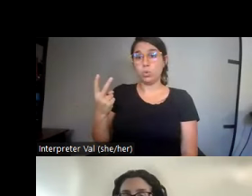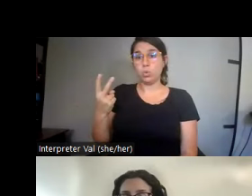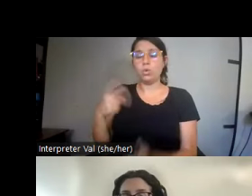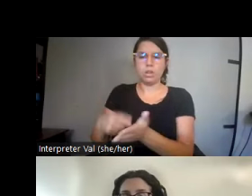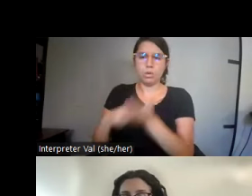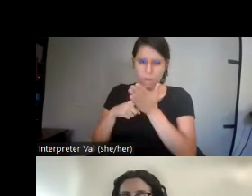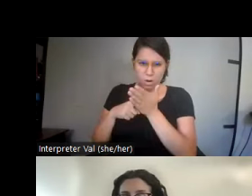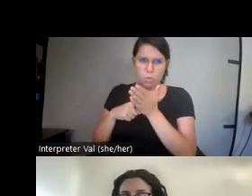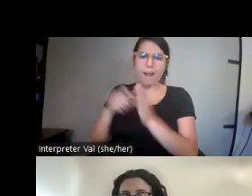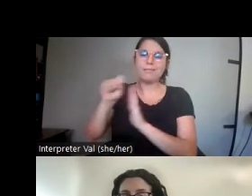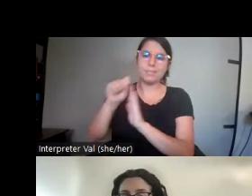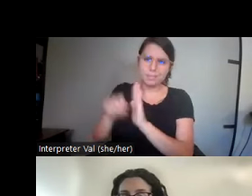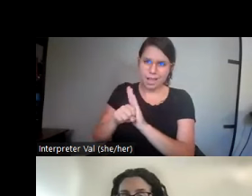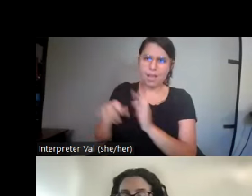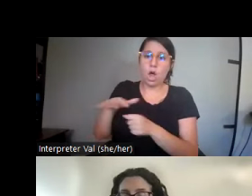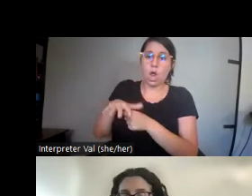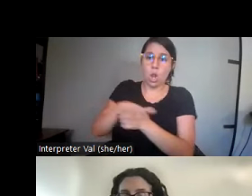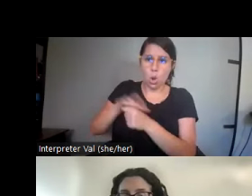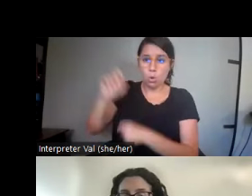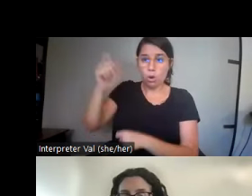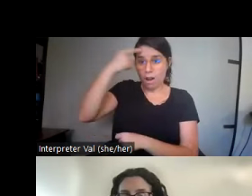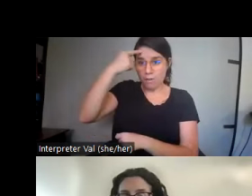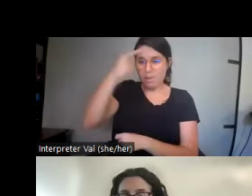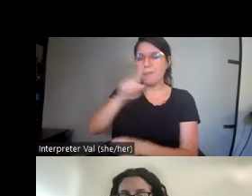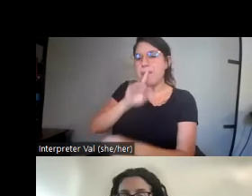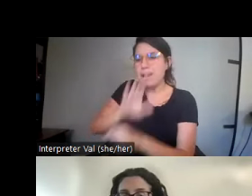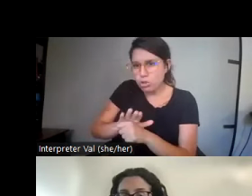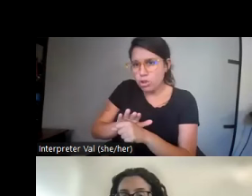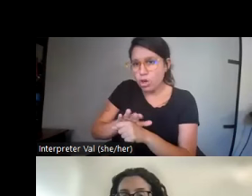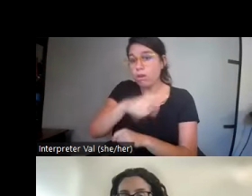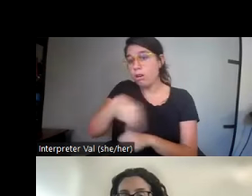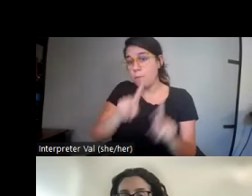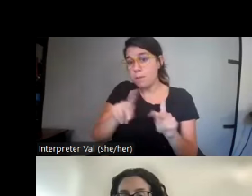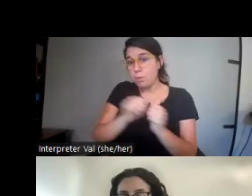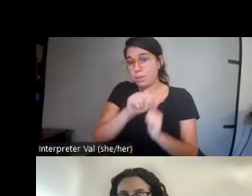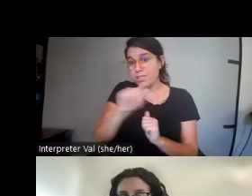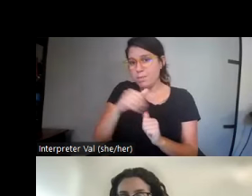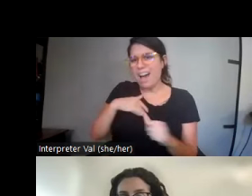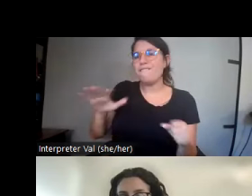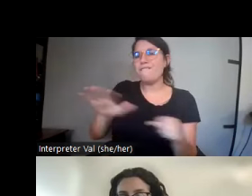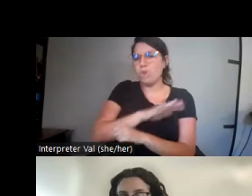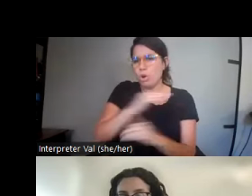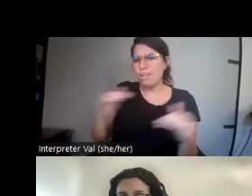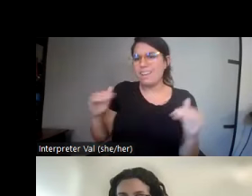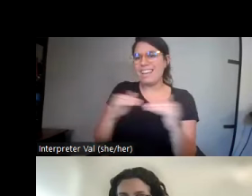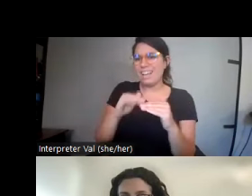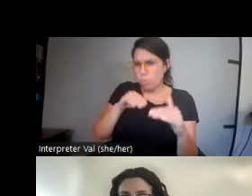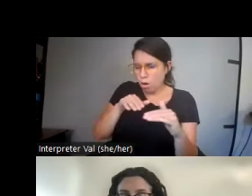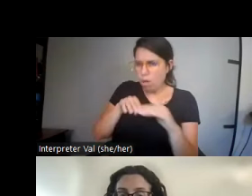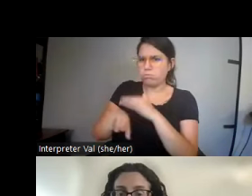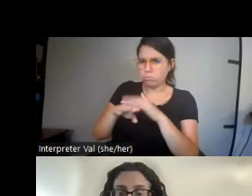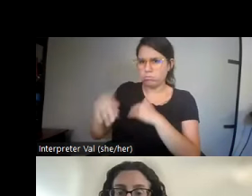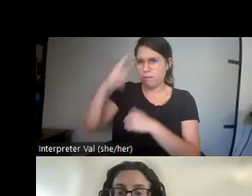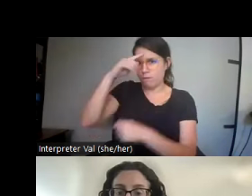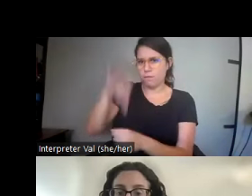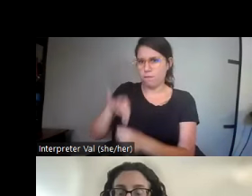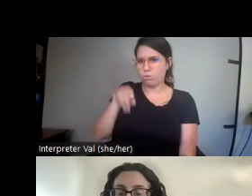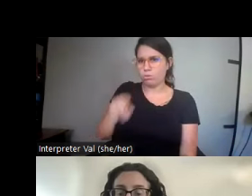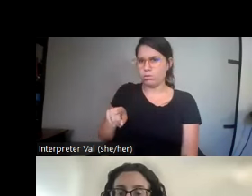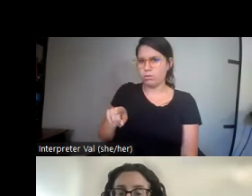and local governments to ensure that people with disabilities have a full and equal opportunity to vote.